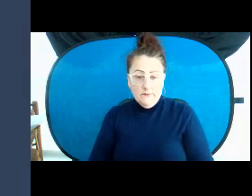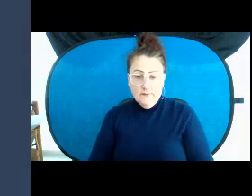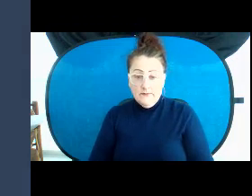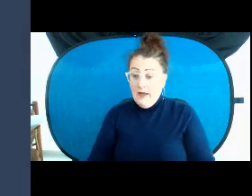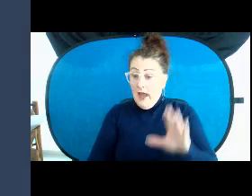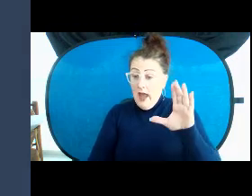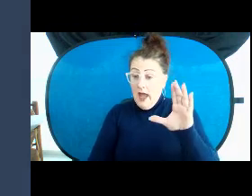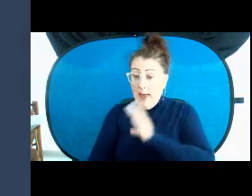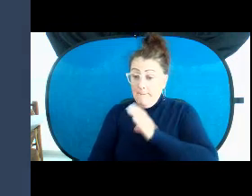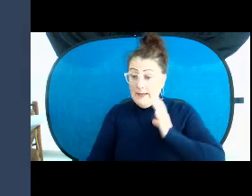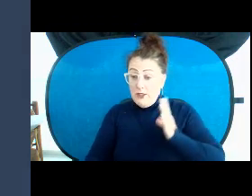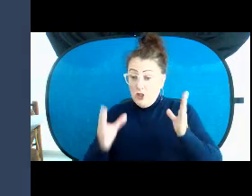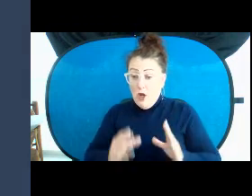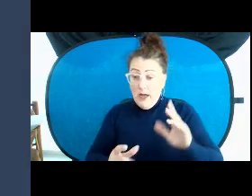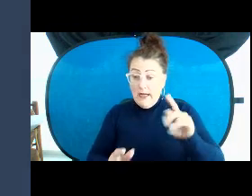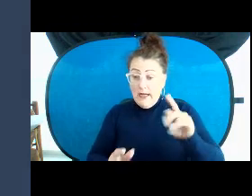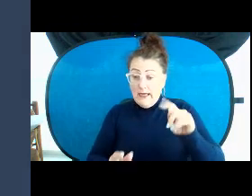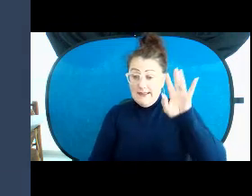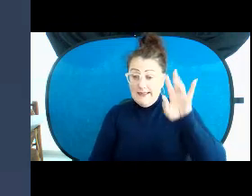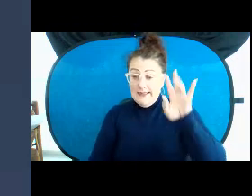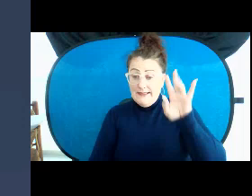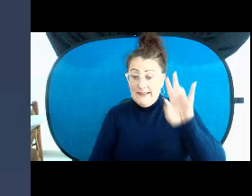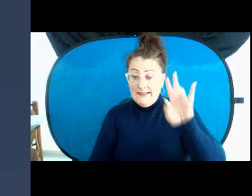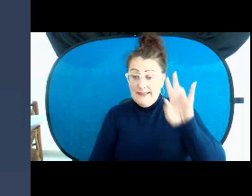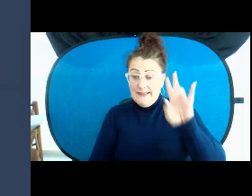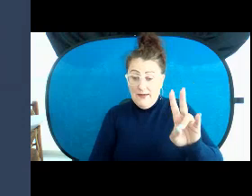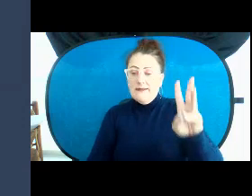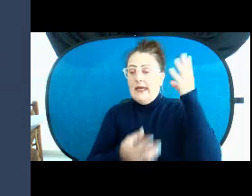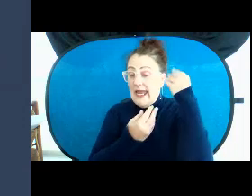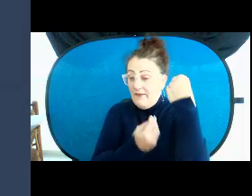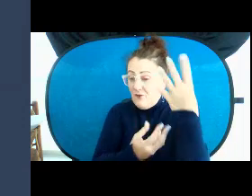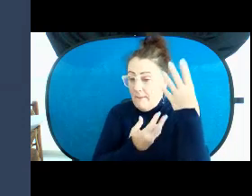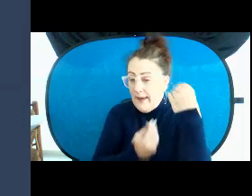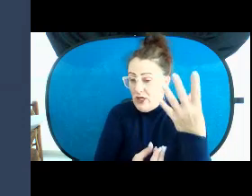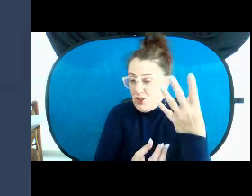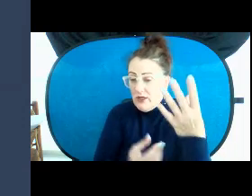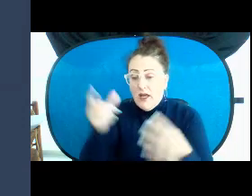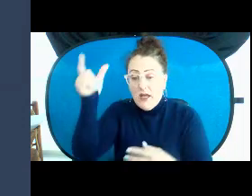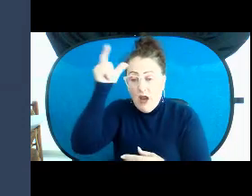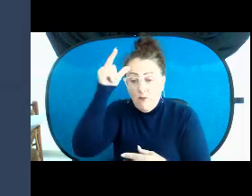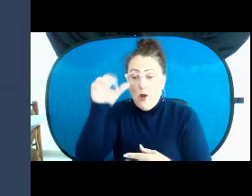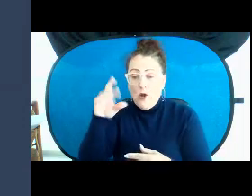Commissioners, tab 76 is an information item. Pursuant to Government Code Section